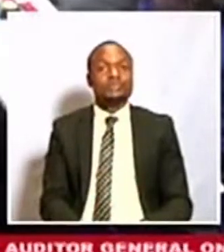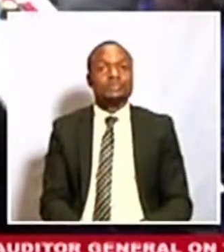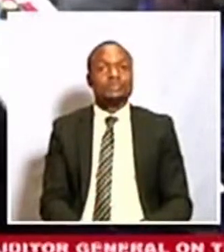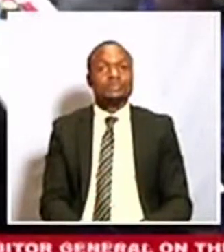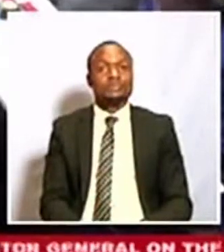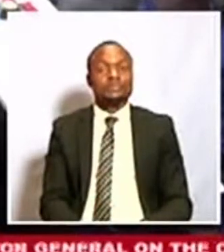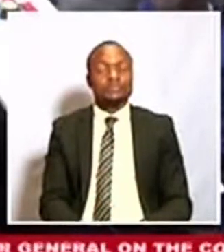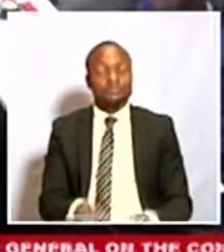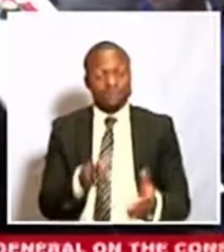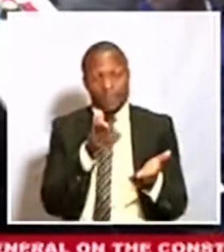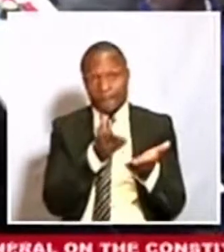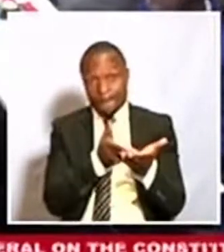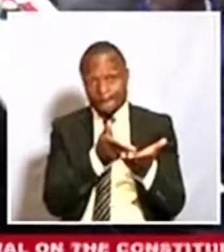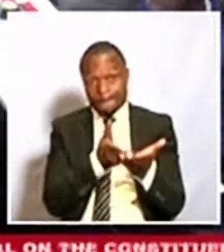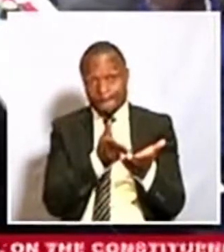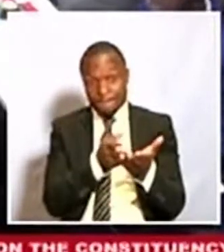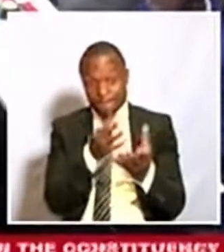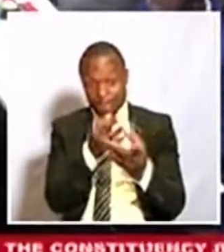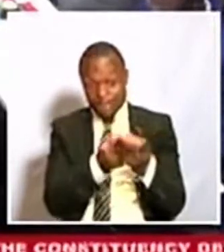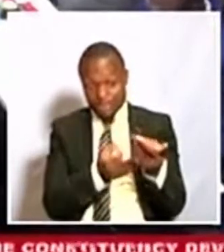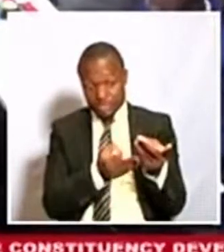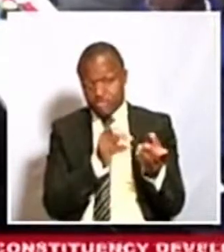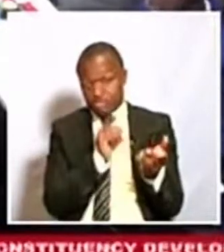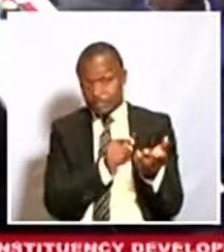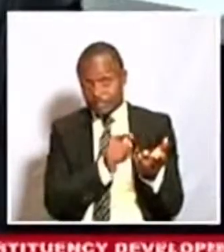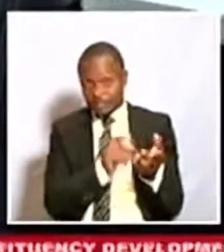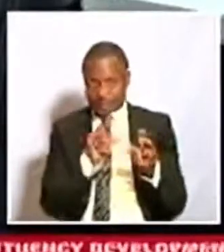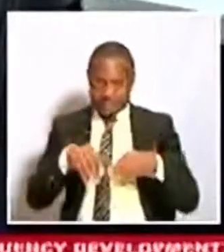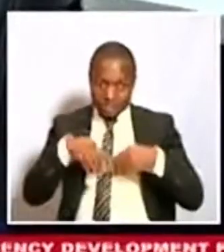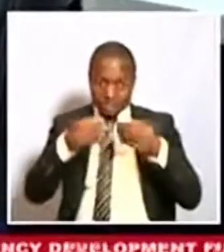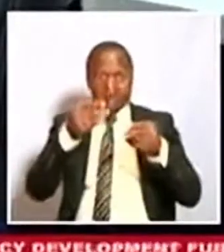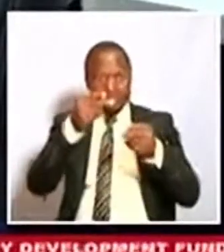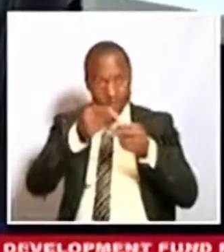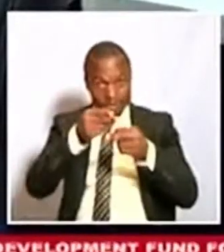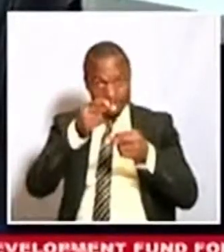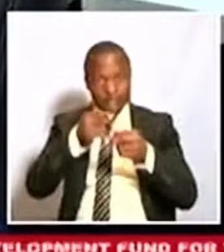There is this form, which I gave the names,